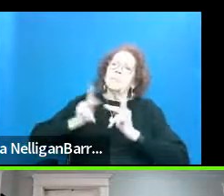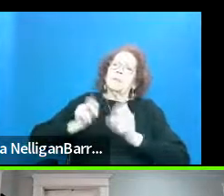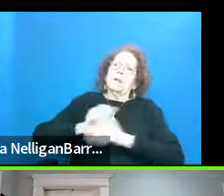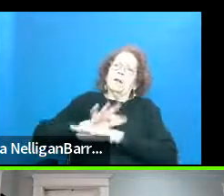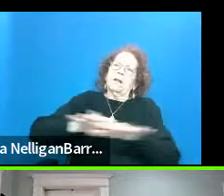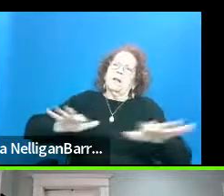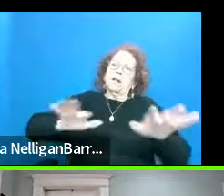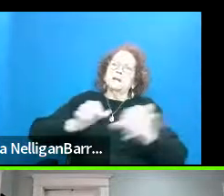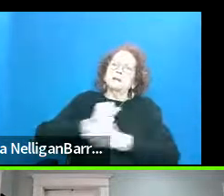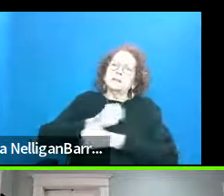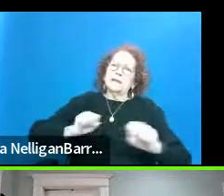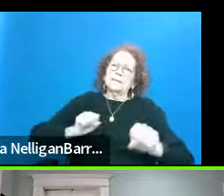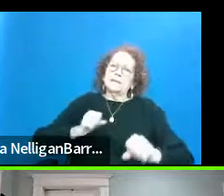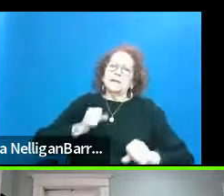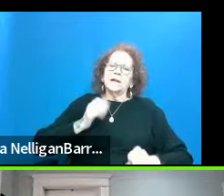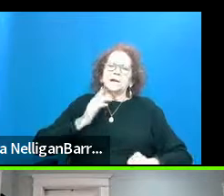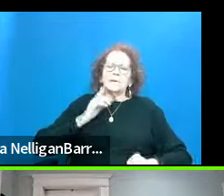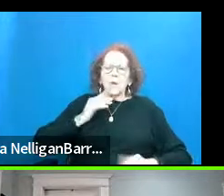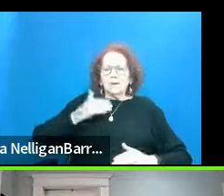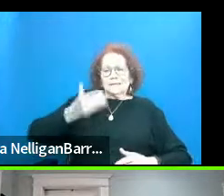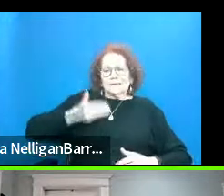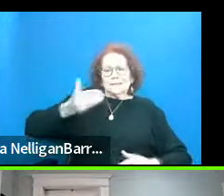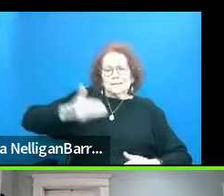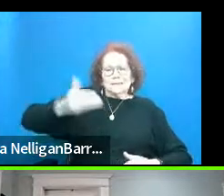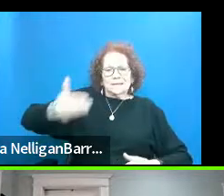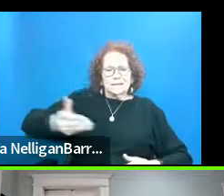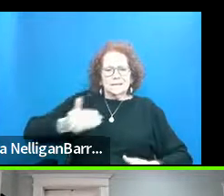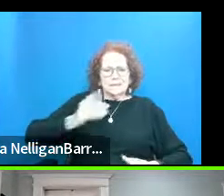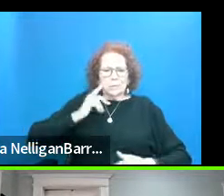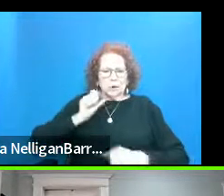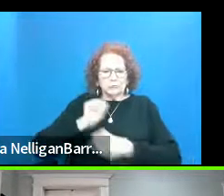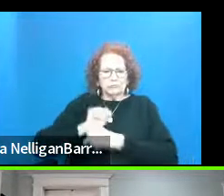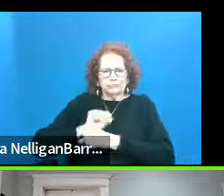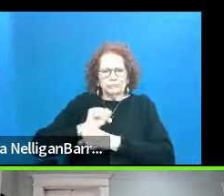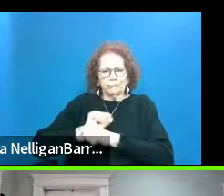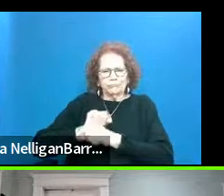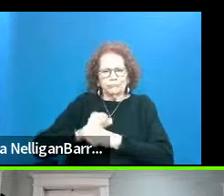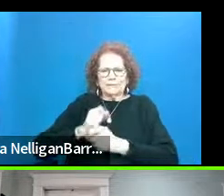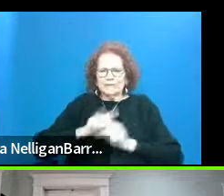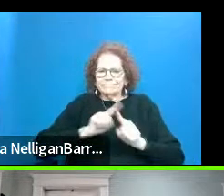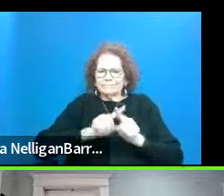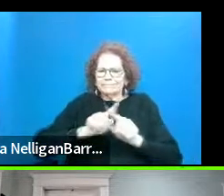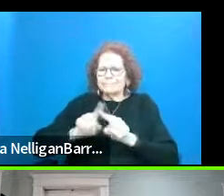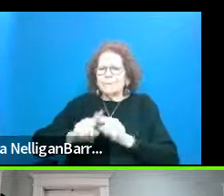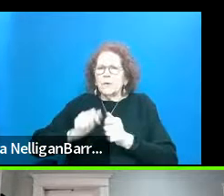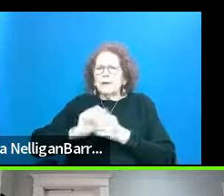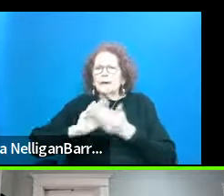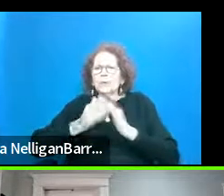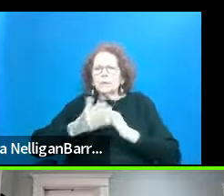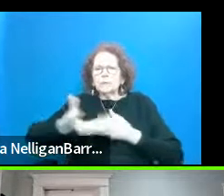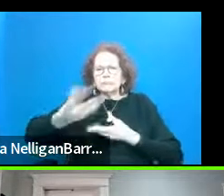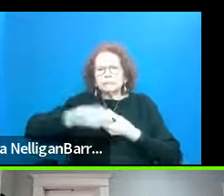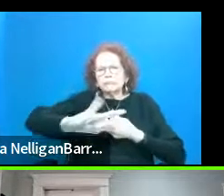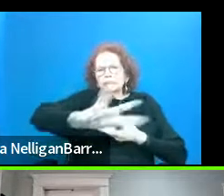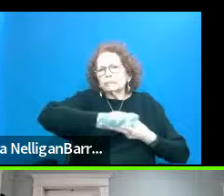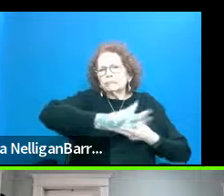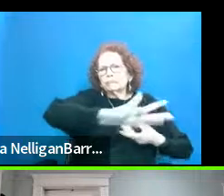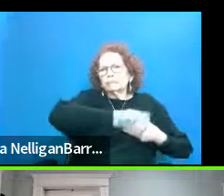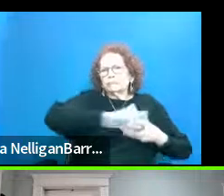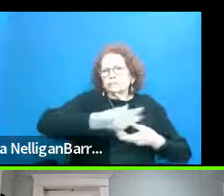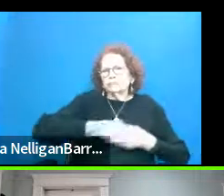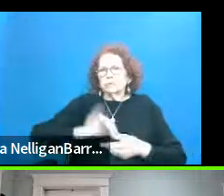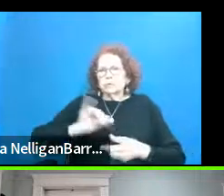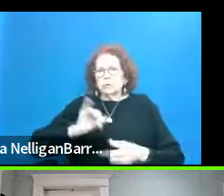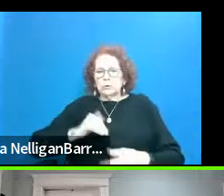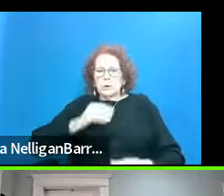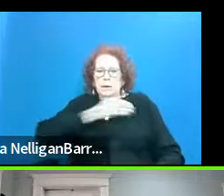to have multiple ways in which the community can be involved in it too. I know the mayor announced the Rochester Peace Collective as